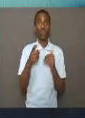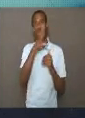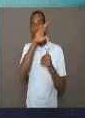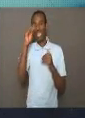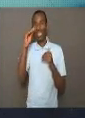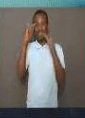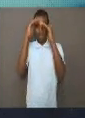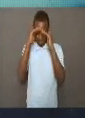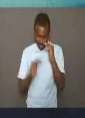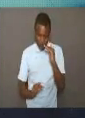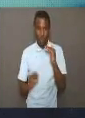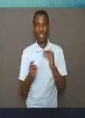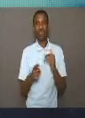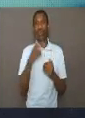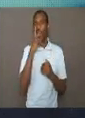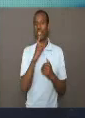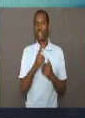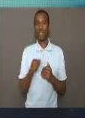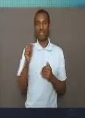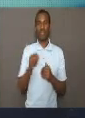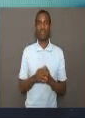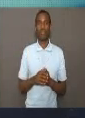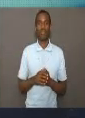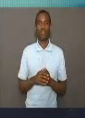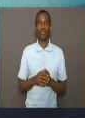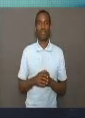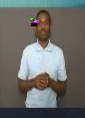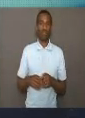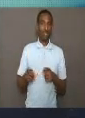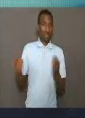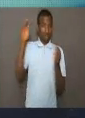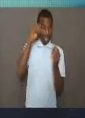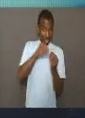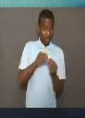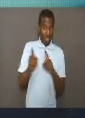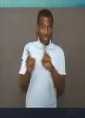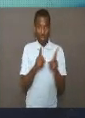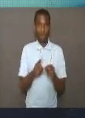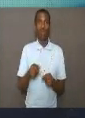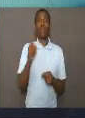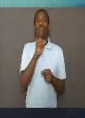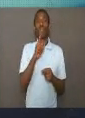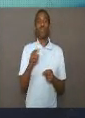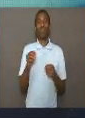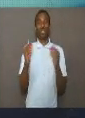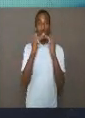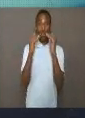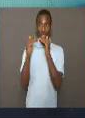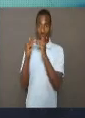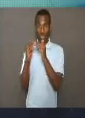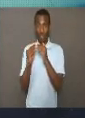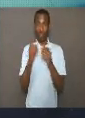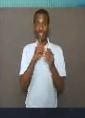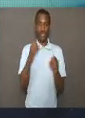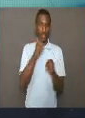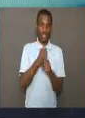and minimums. And we have derived equations to find